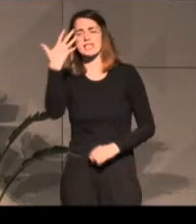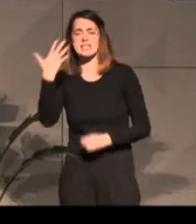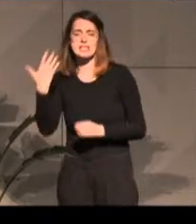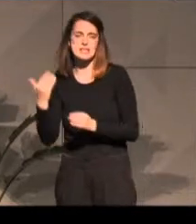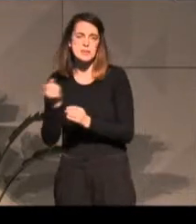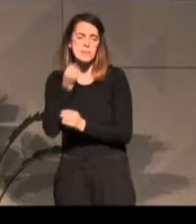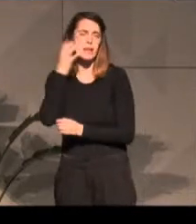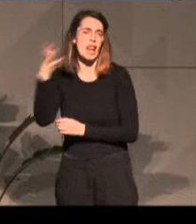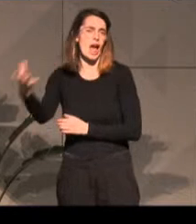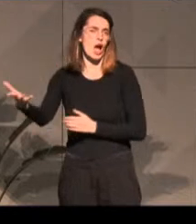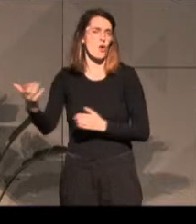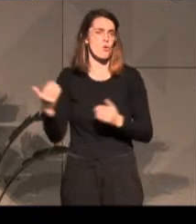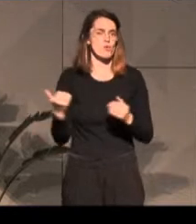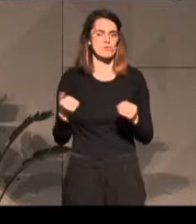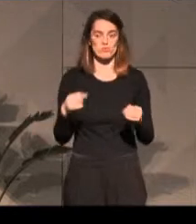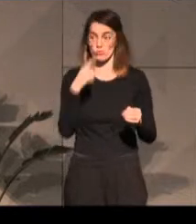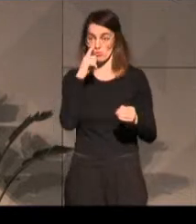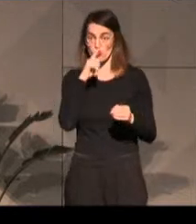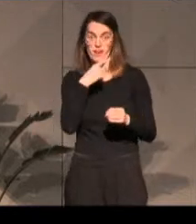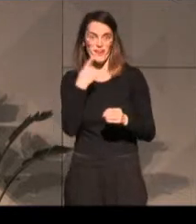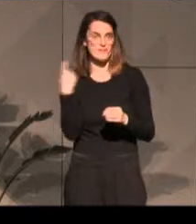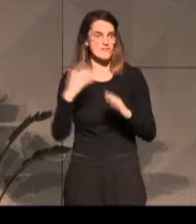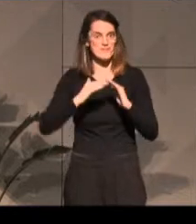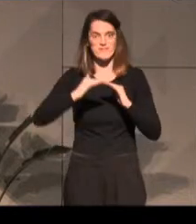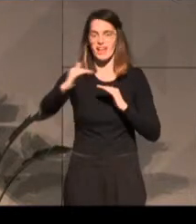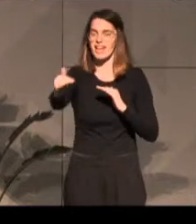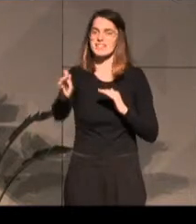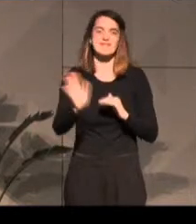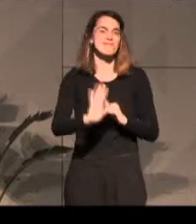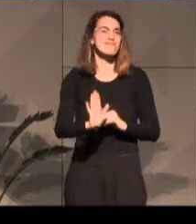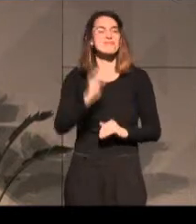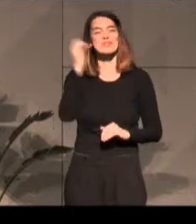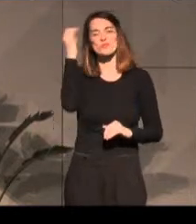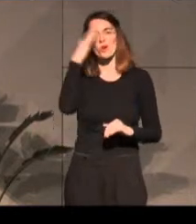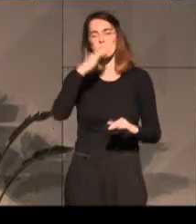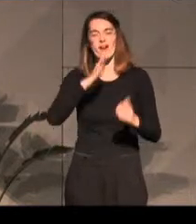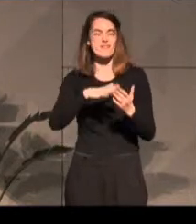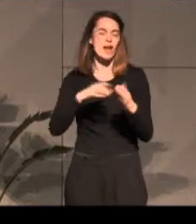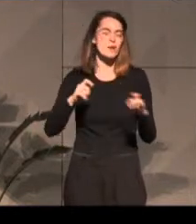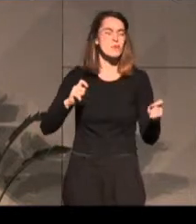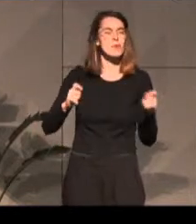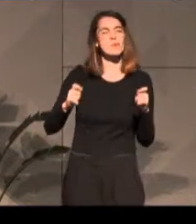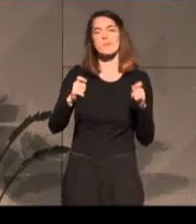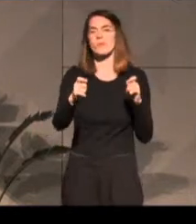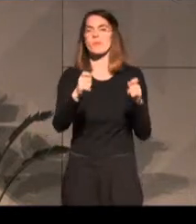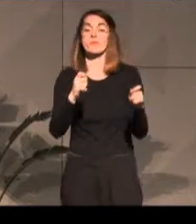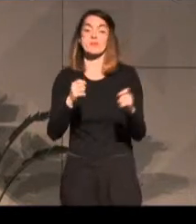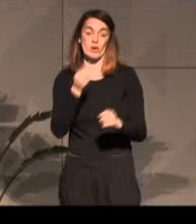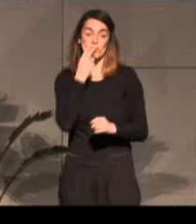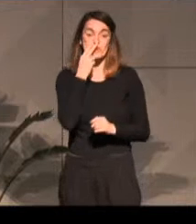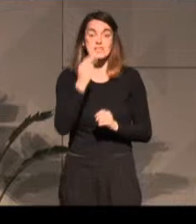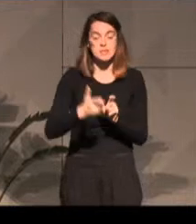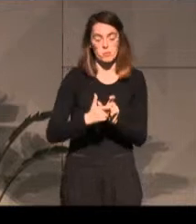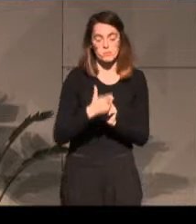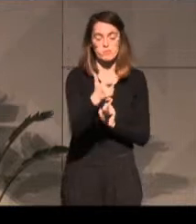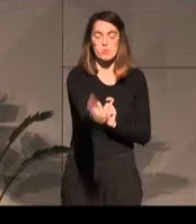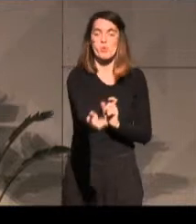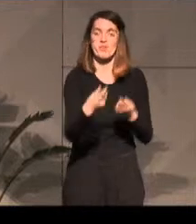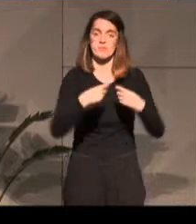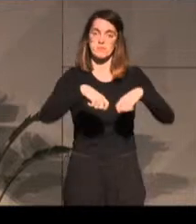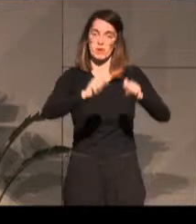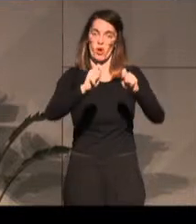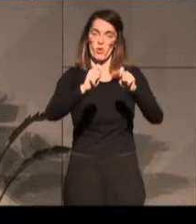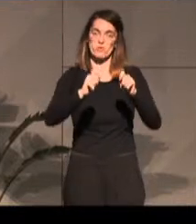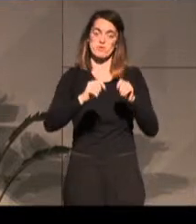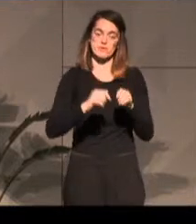green. More than half of the surface of the ice is no longer white. But there are these ponds, and we have to